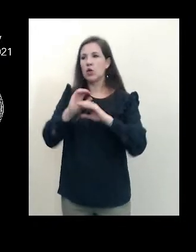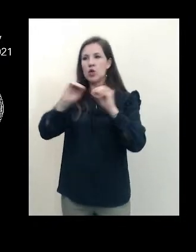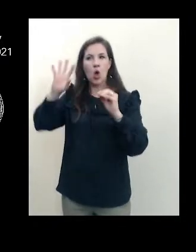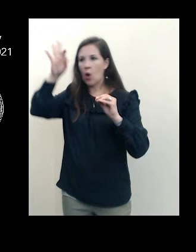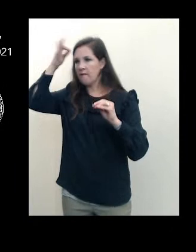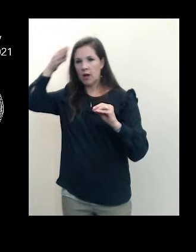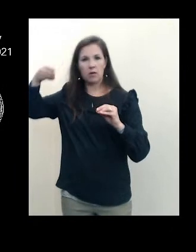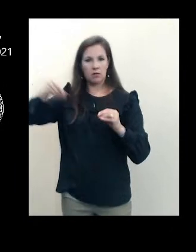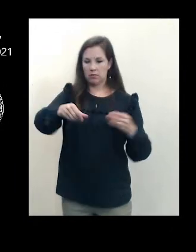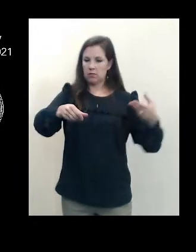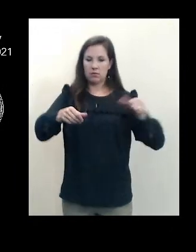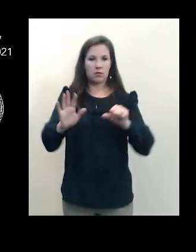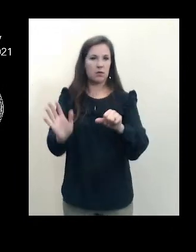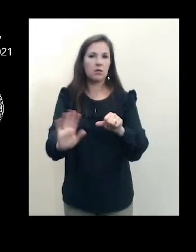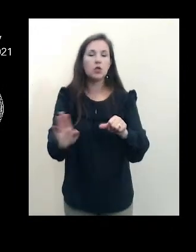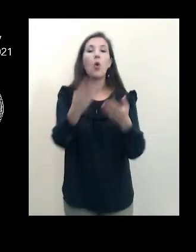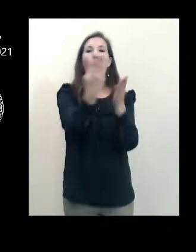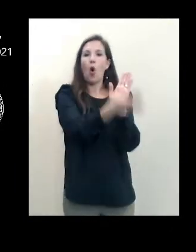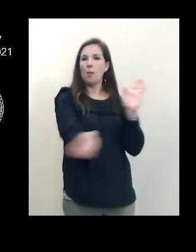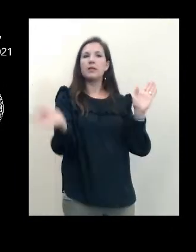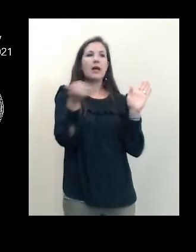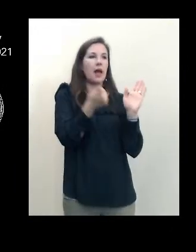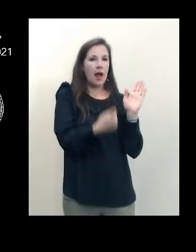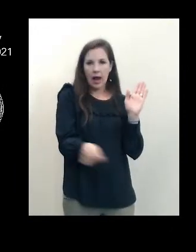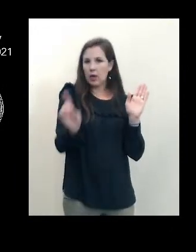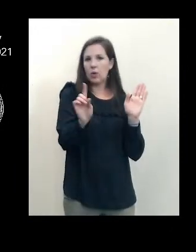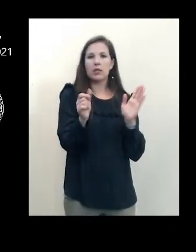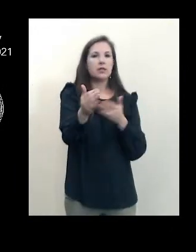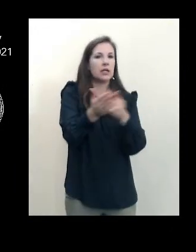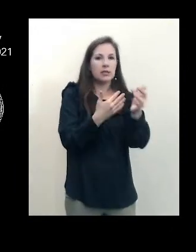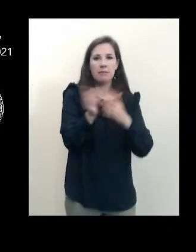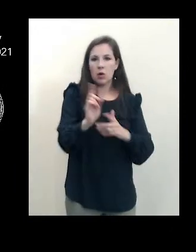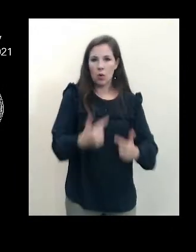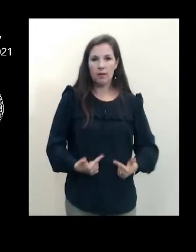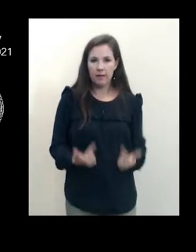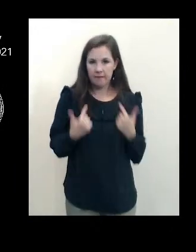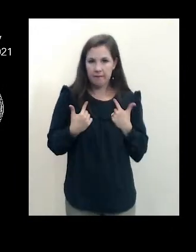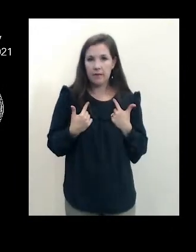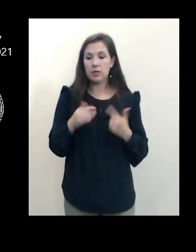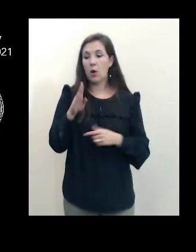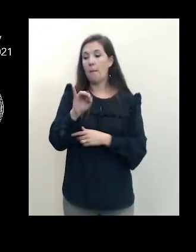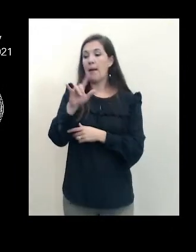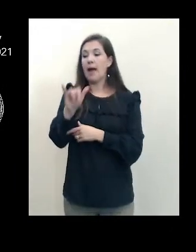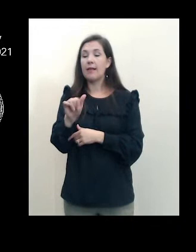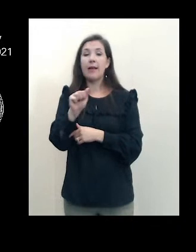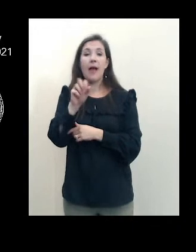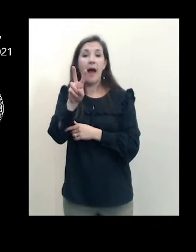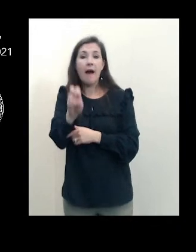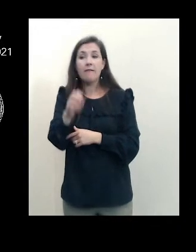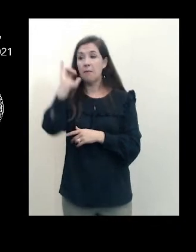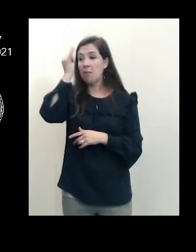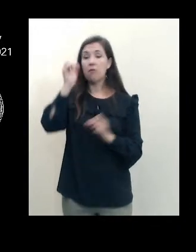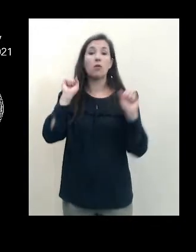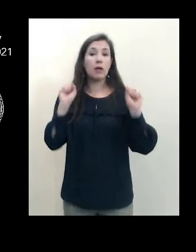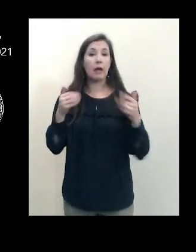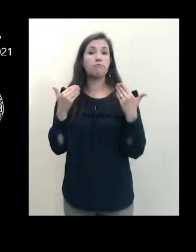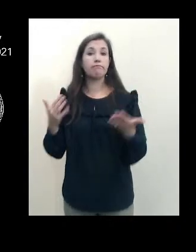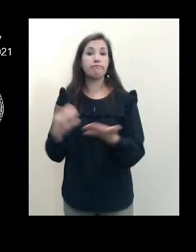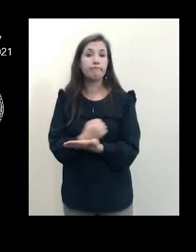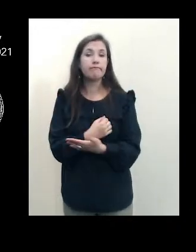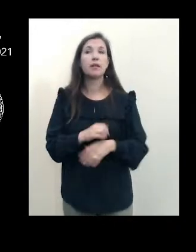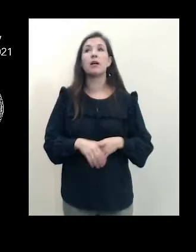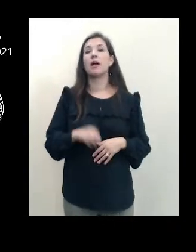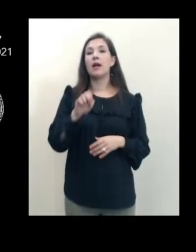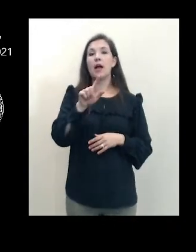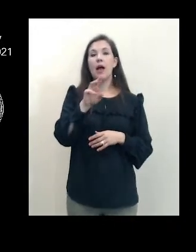so it's open to the entire county. Doesn't matter where you live. If you have a storefront on Bailey Avenue in Buffalo, if you have a storefront